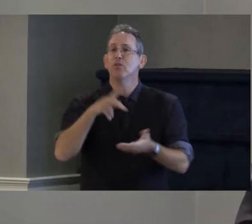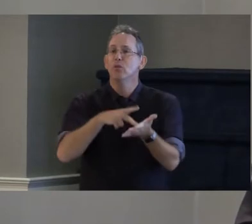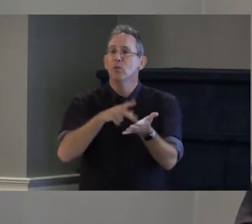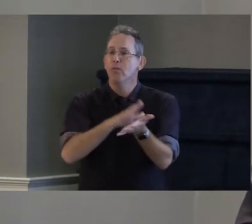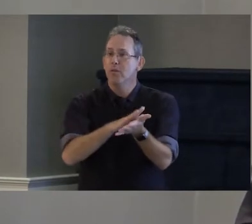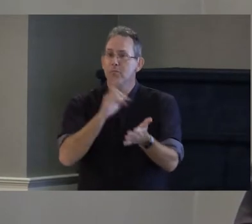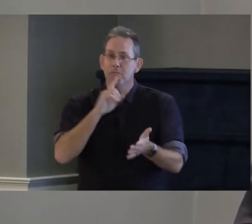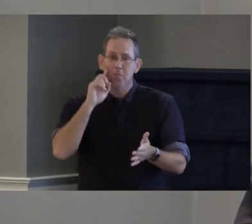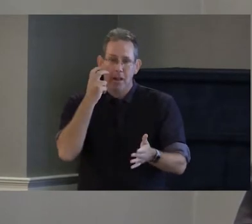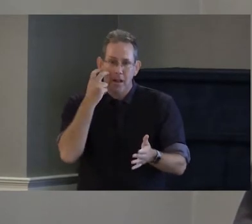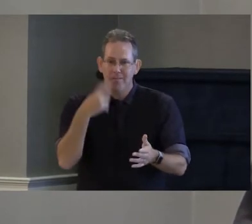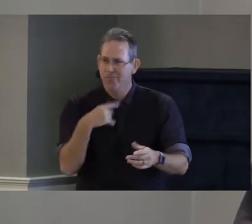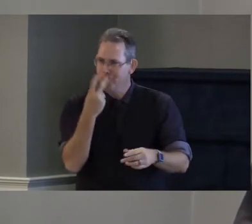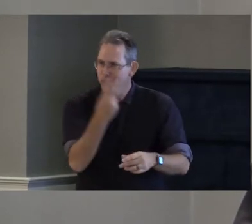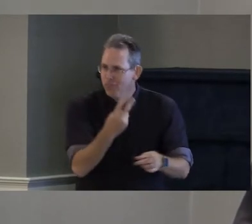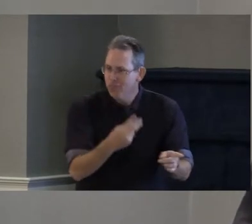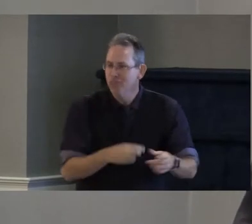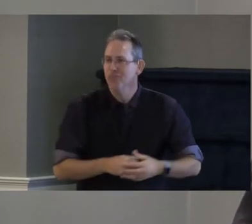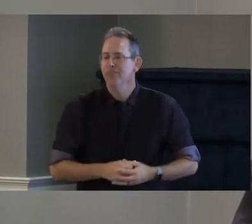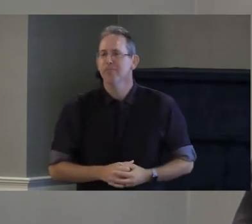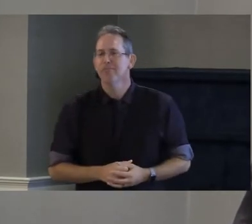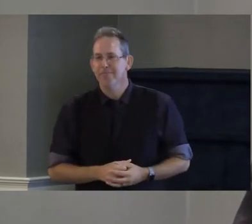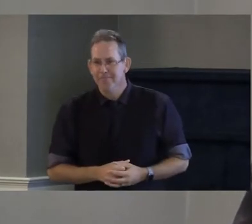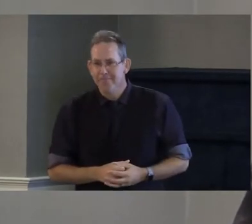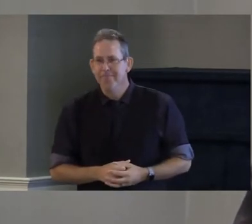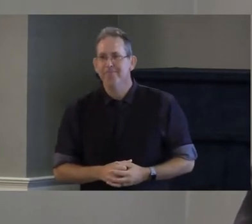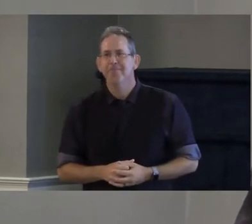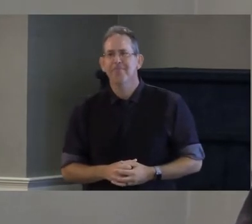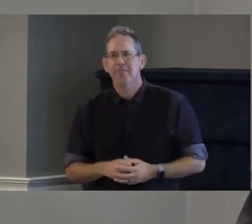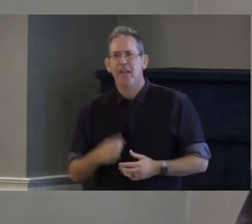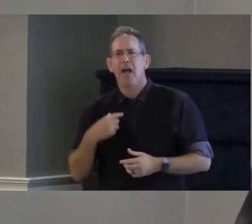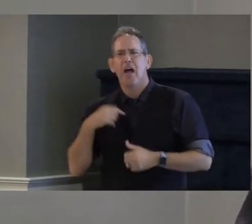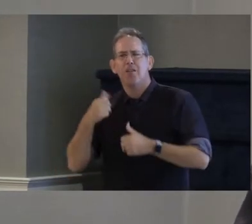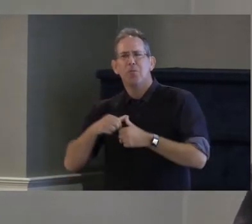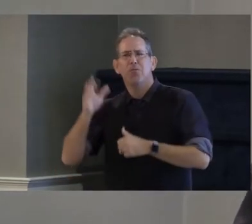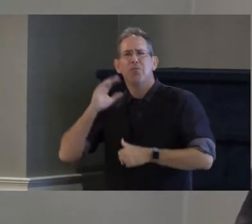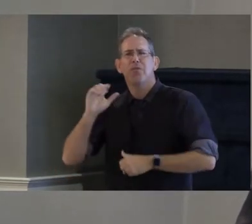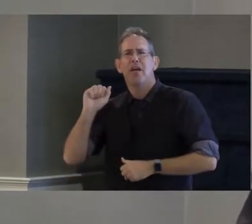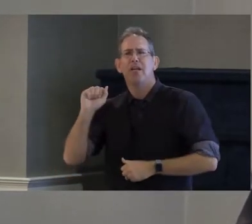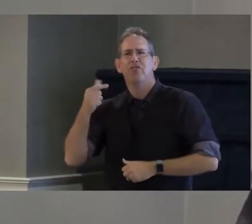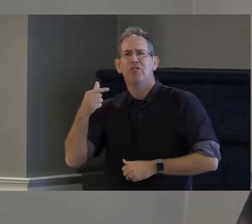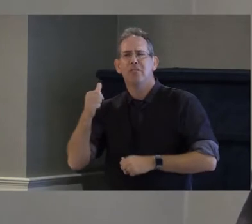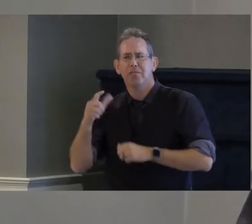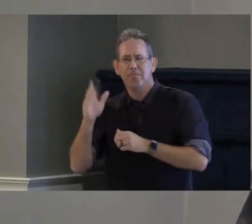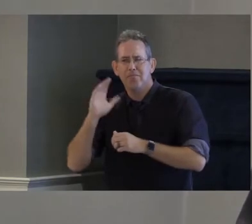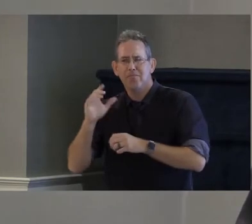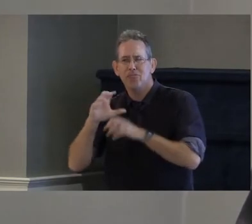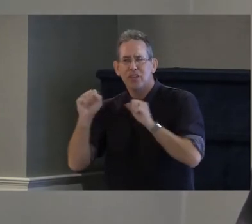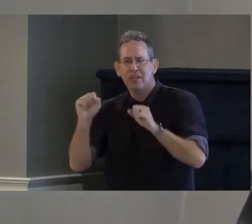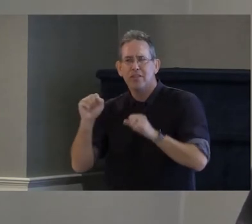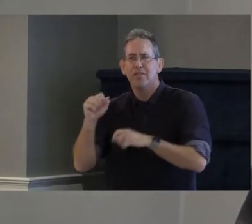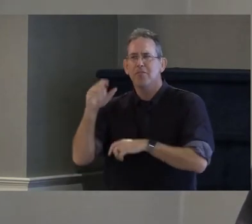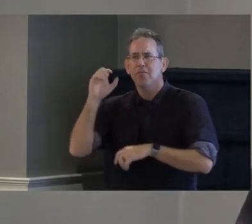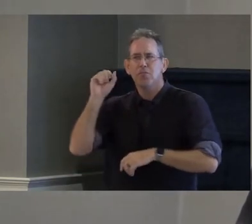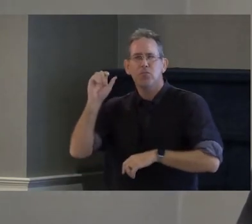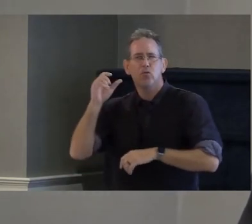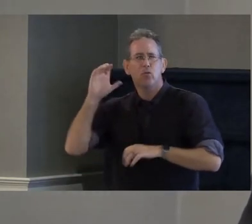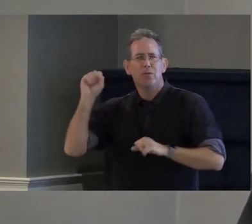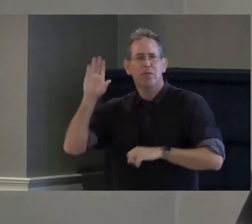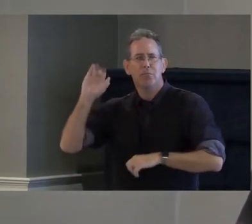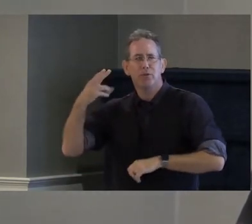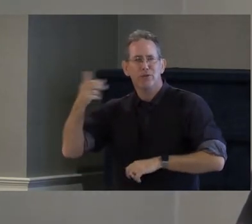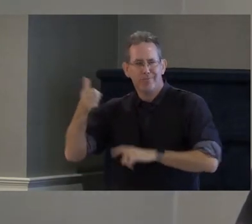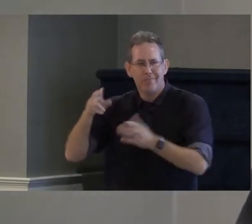And I remember the Attorney General and the President, George Herbert Walker